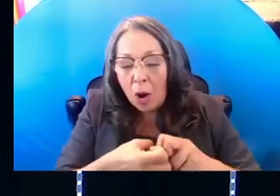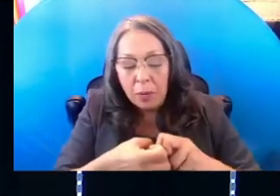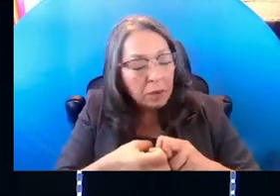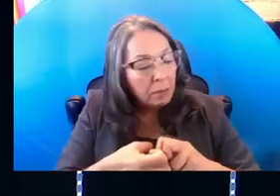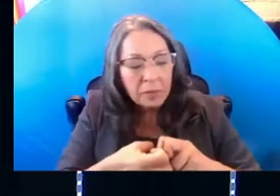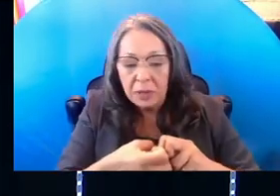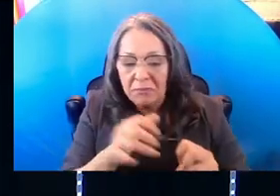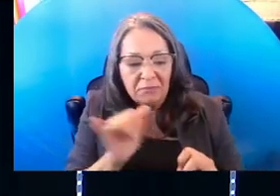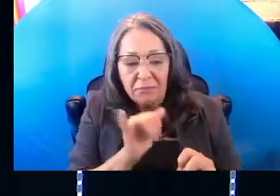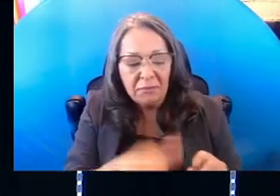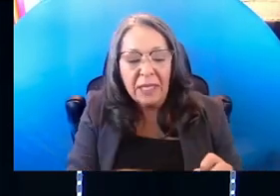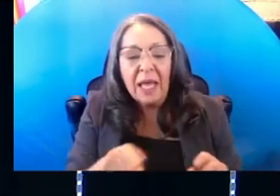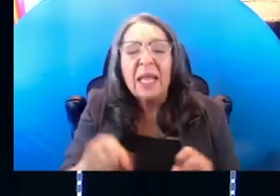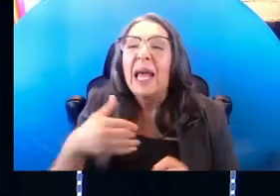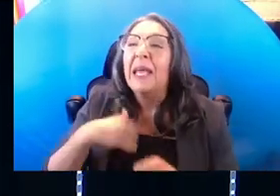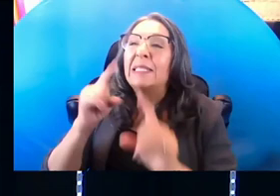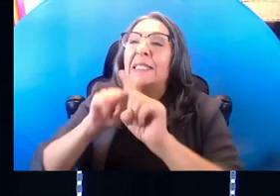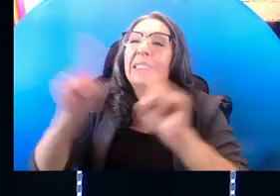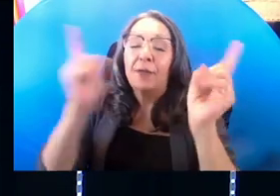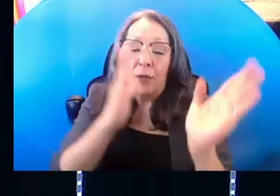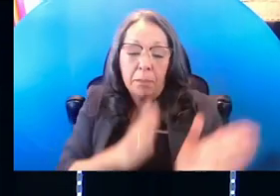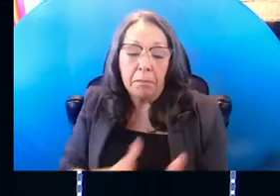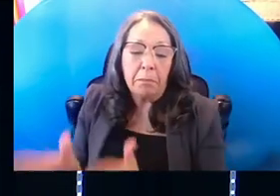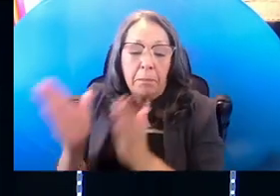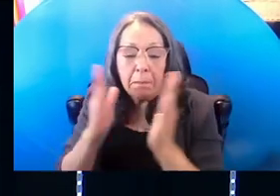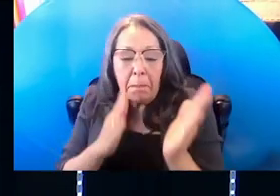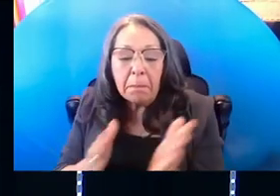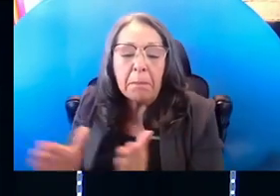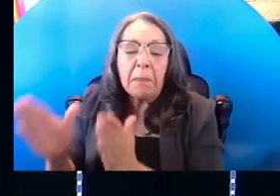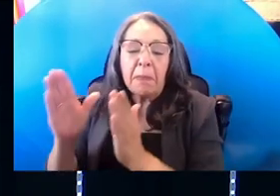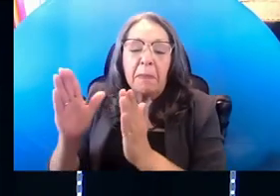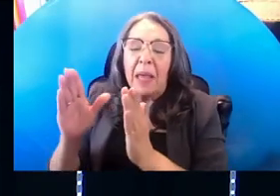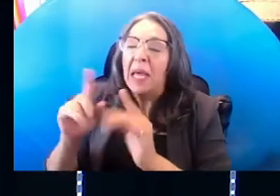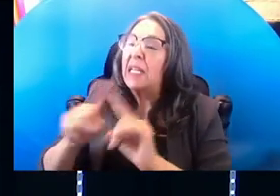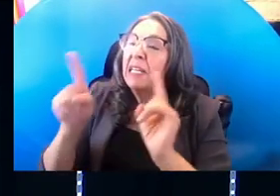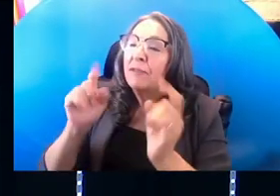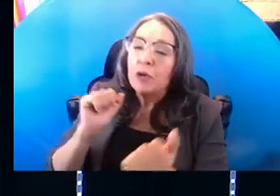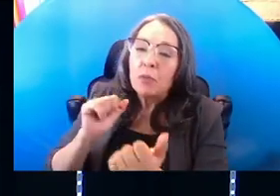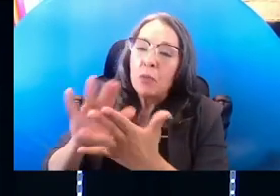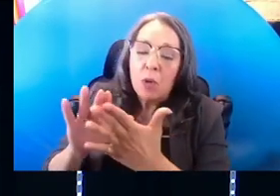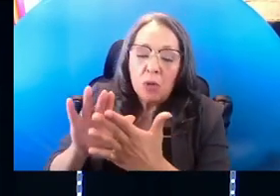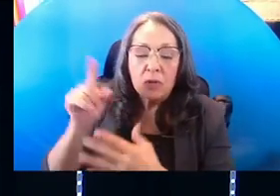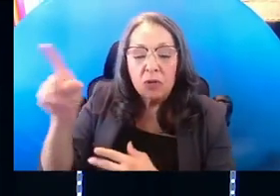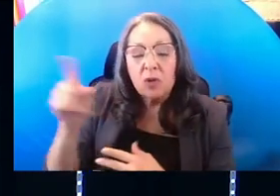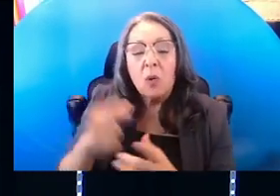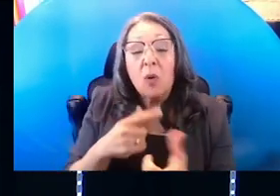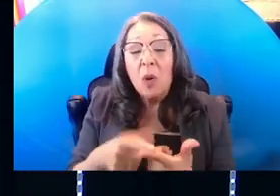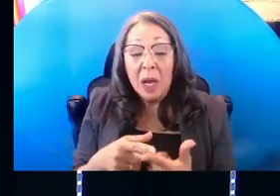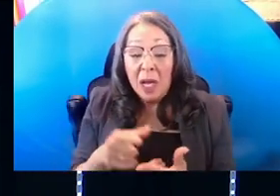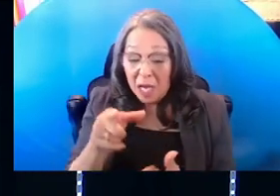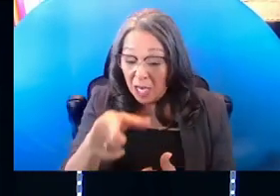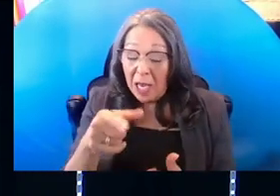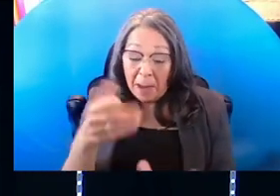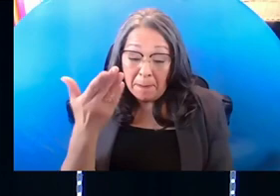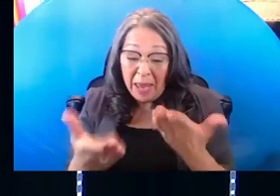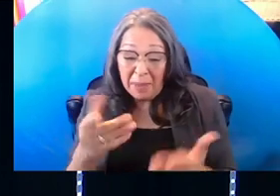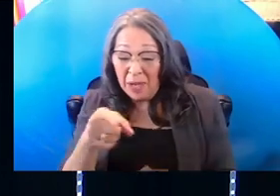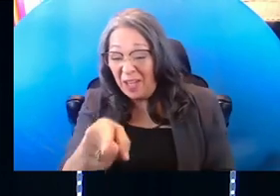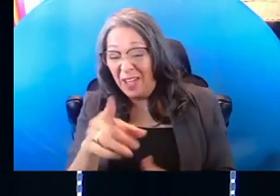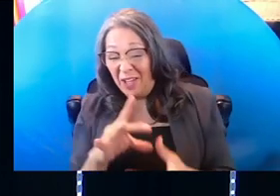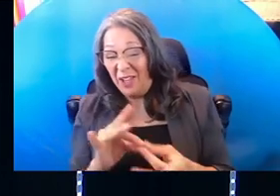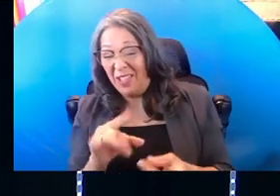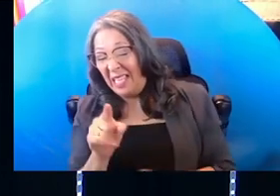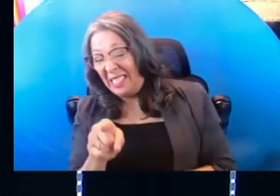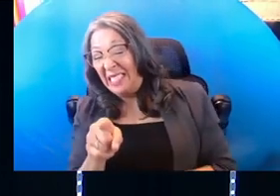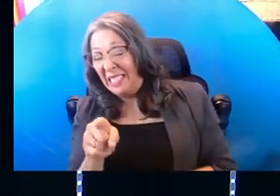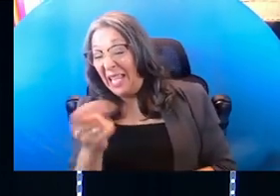God has a different plan for us. A plan to do different things in a different way. And so maybe you're in here like, I get what you're saying again, Pastor, but man, those trials